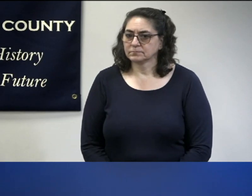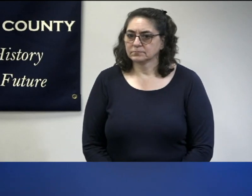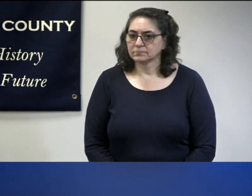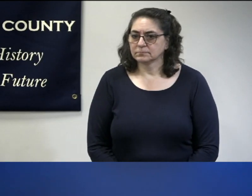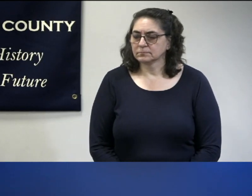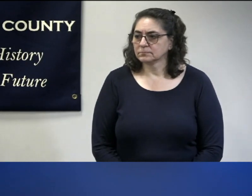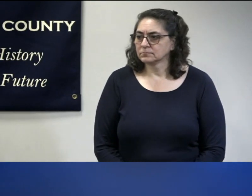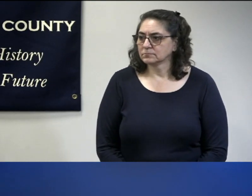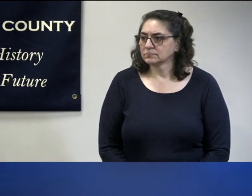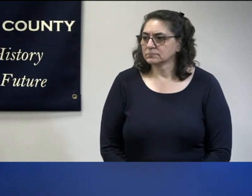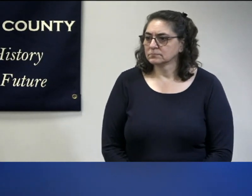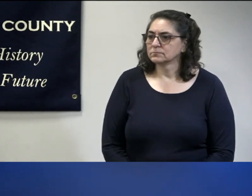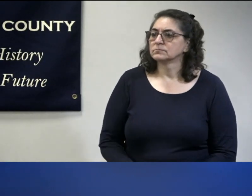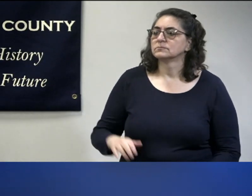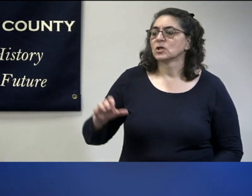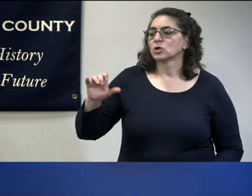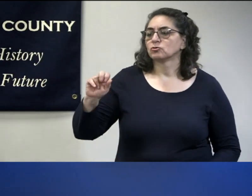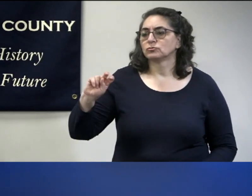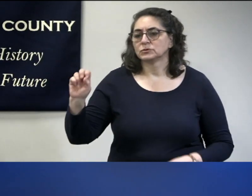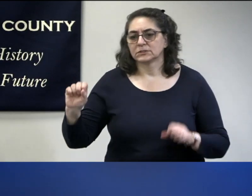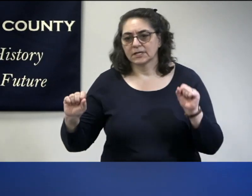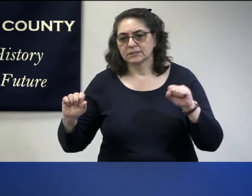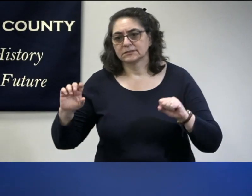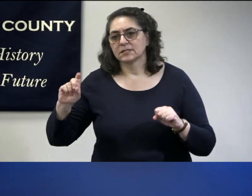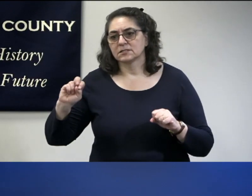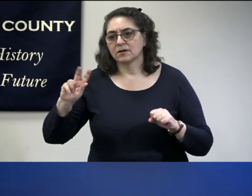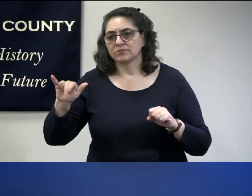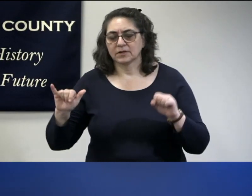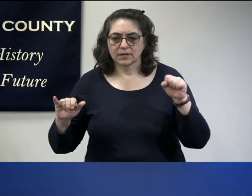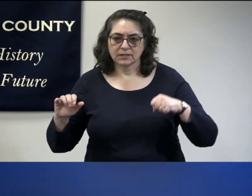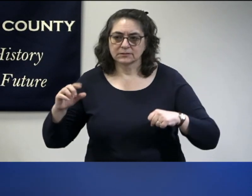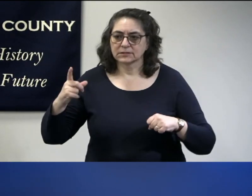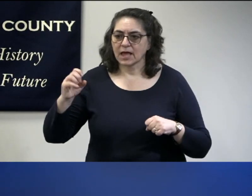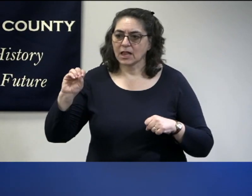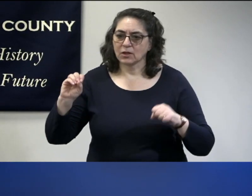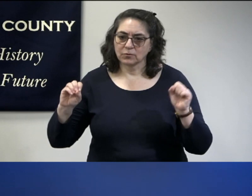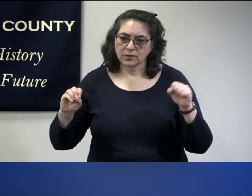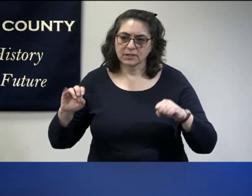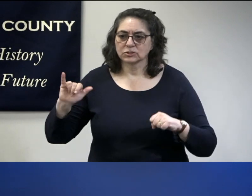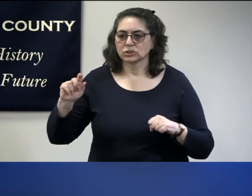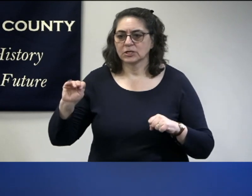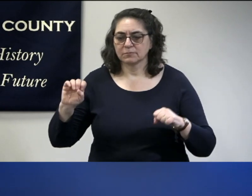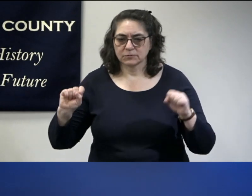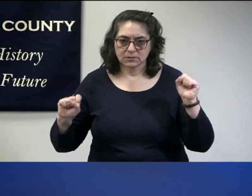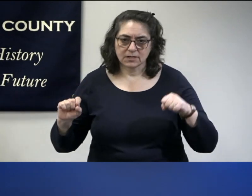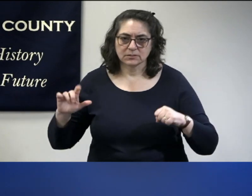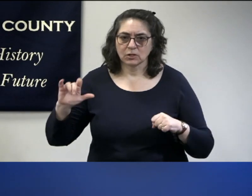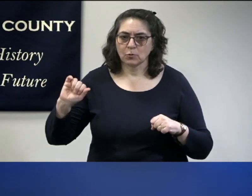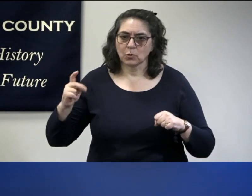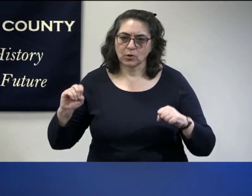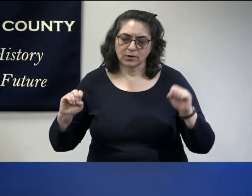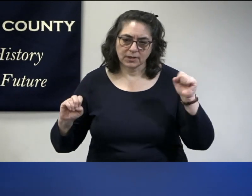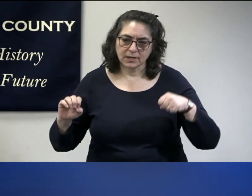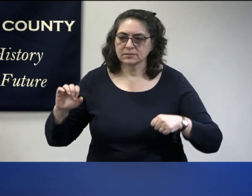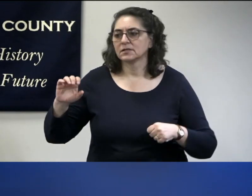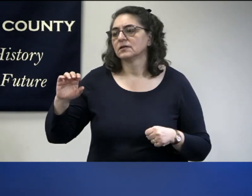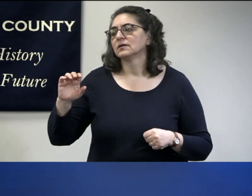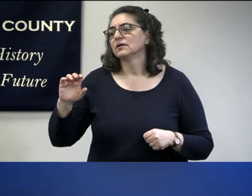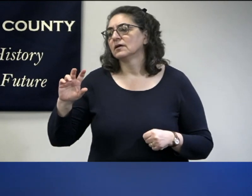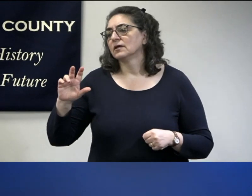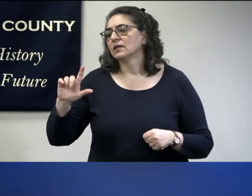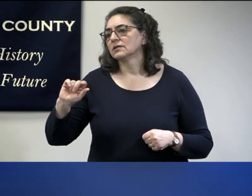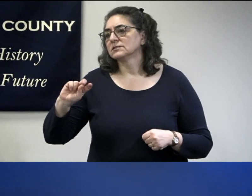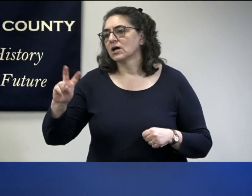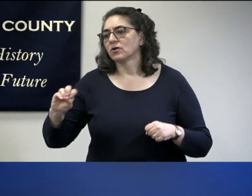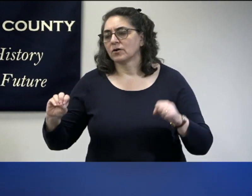County Commissioners Cruz? Yes. Duffy? Yes. Gallo? Yes. James? Yes. Lepore? Yes. Deputy Director Lazara?